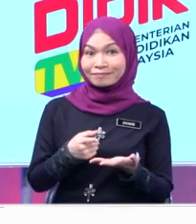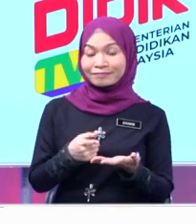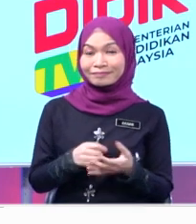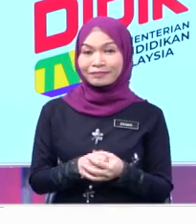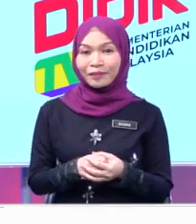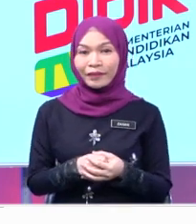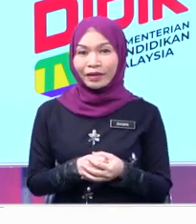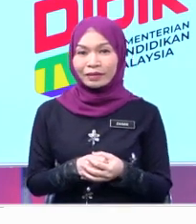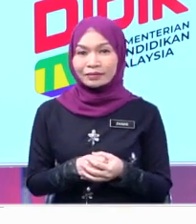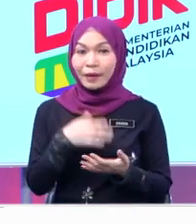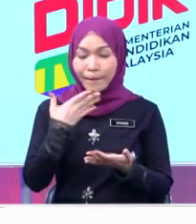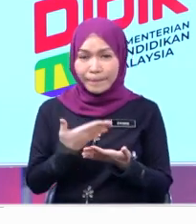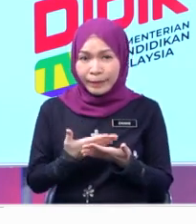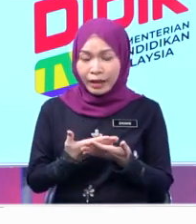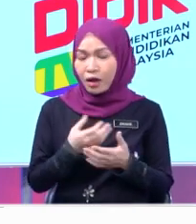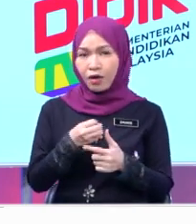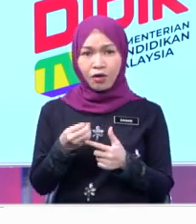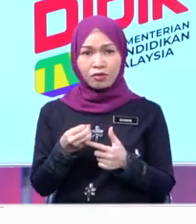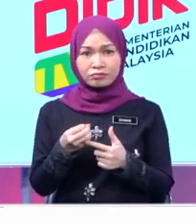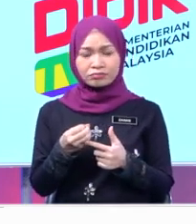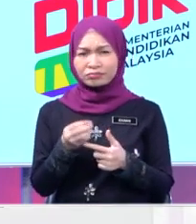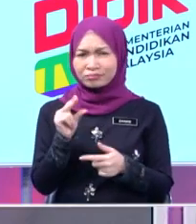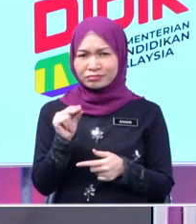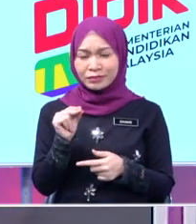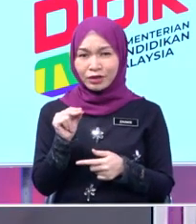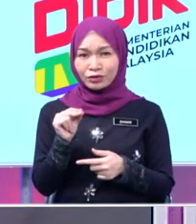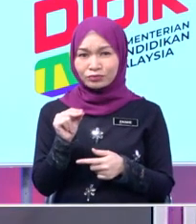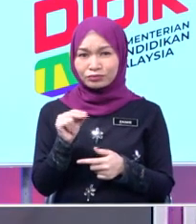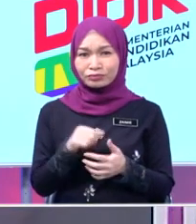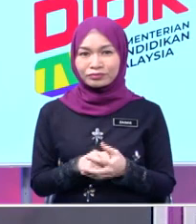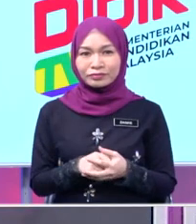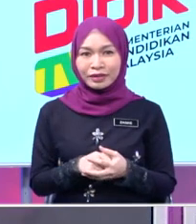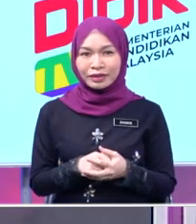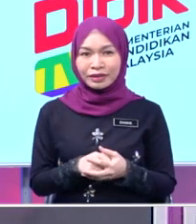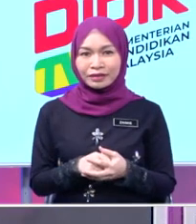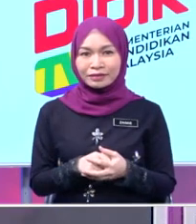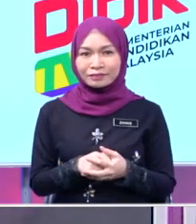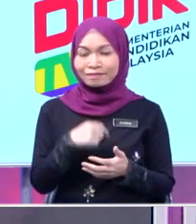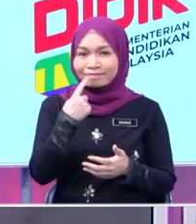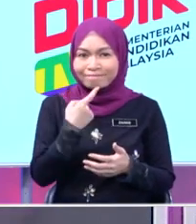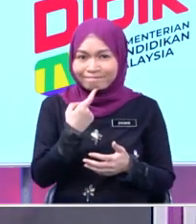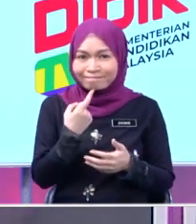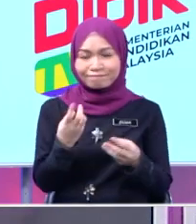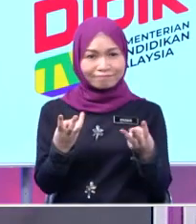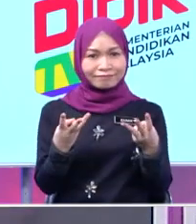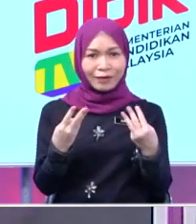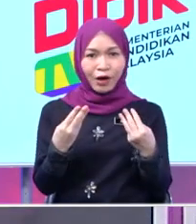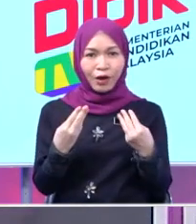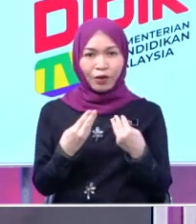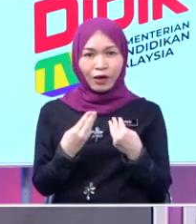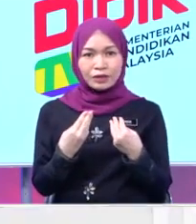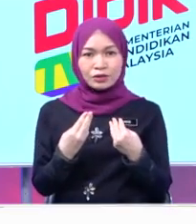for shoppers? So which is the topic? Okay. Who would like to give us the answer? What do you think the topic is for this